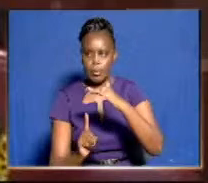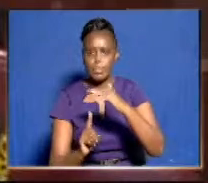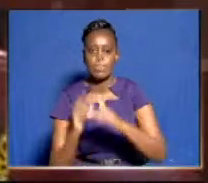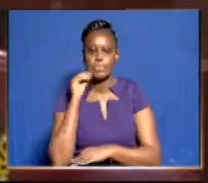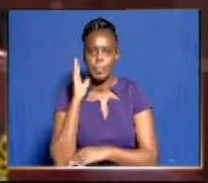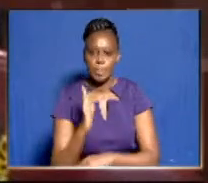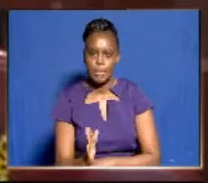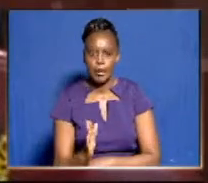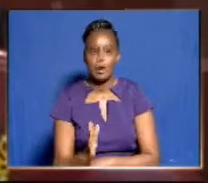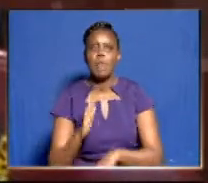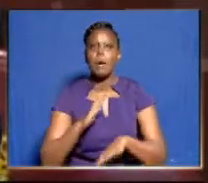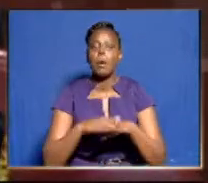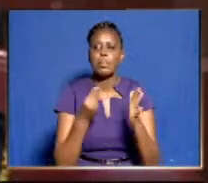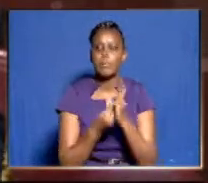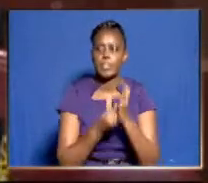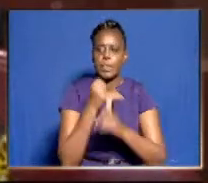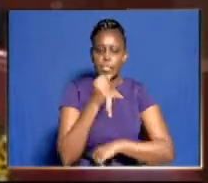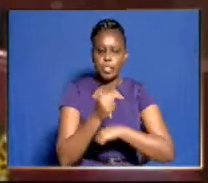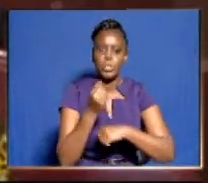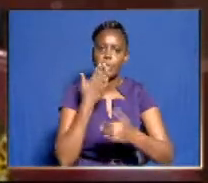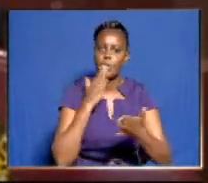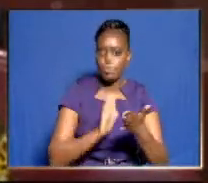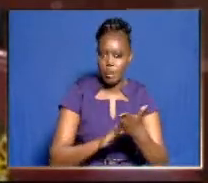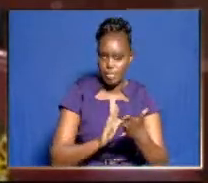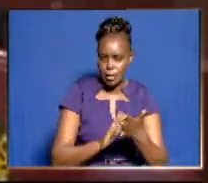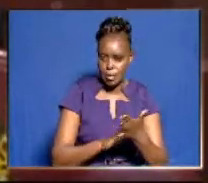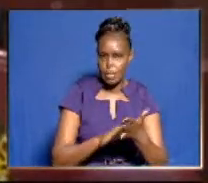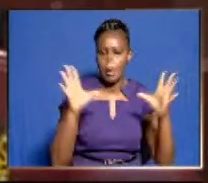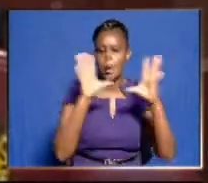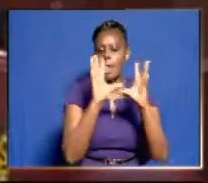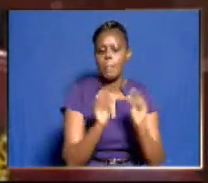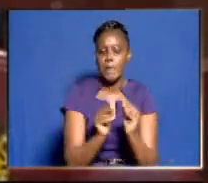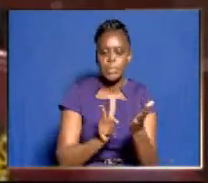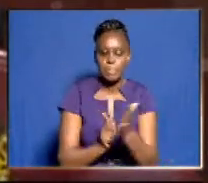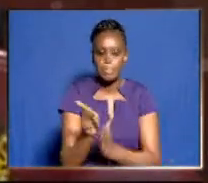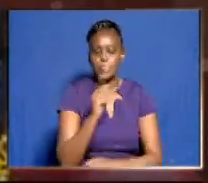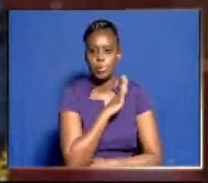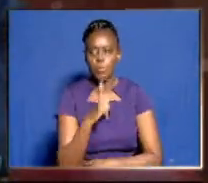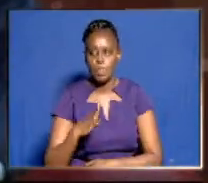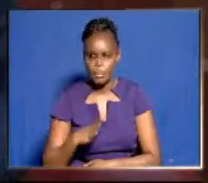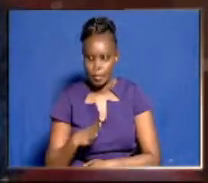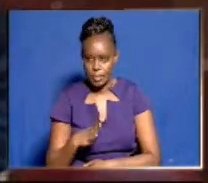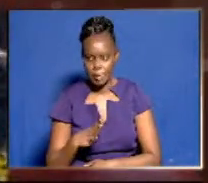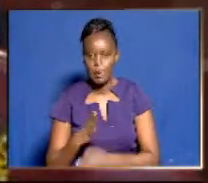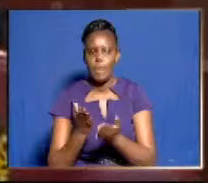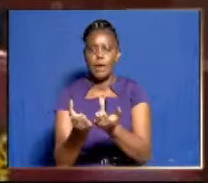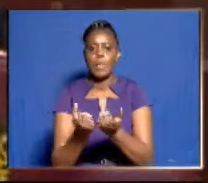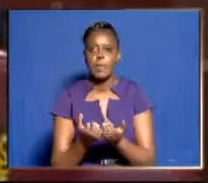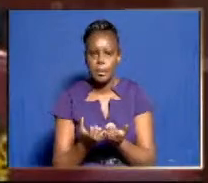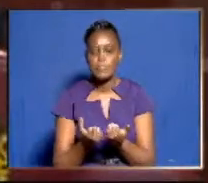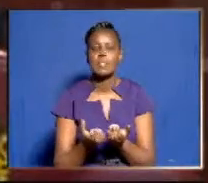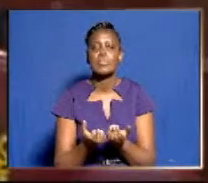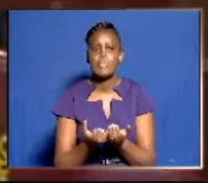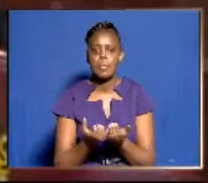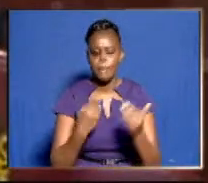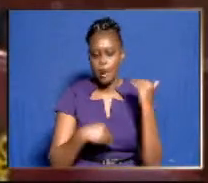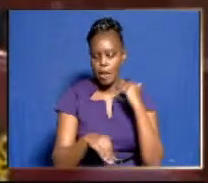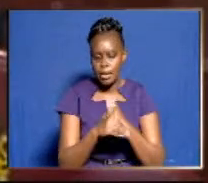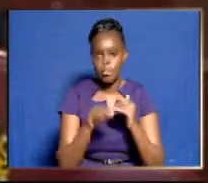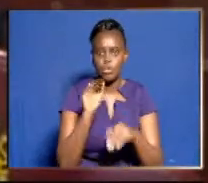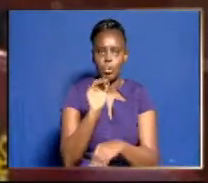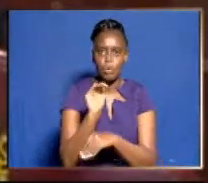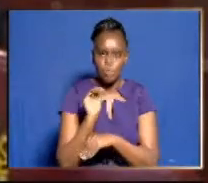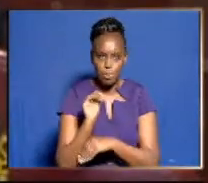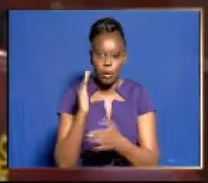Speaker, on the financial recommendations, the Budget and Appropriations Committee received substantial additional requests